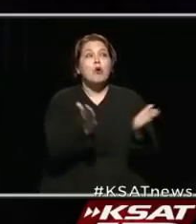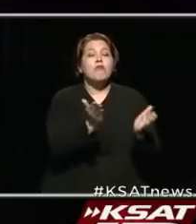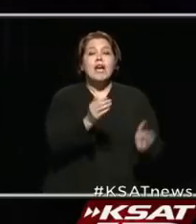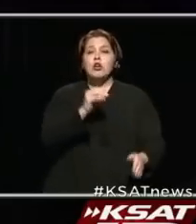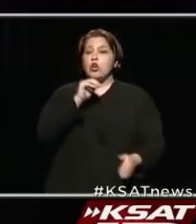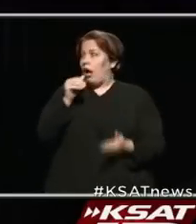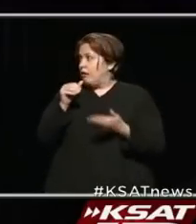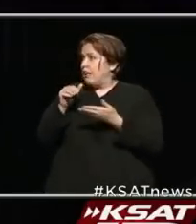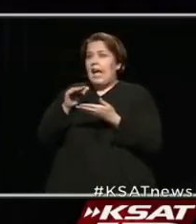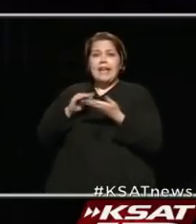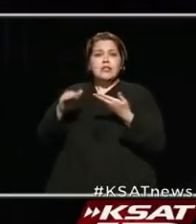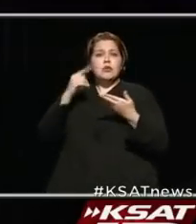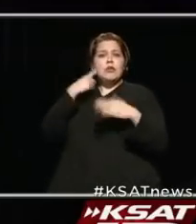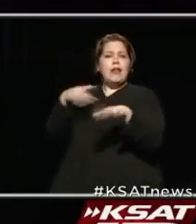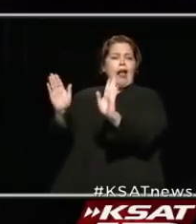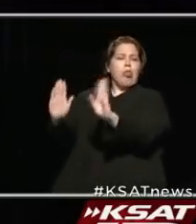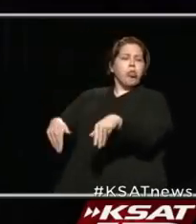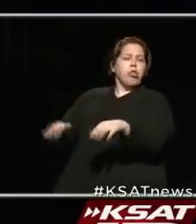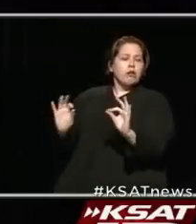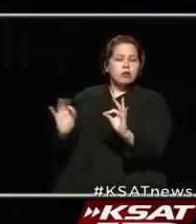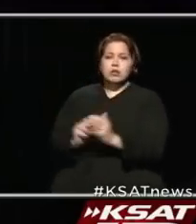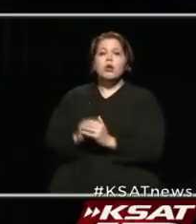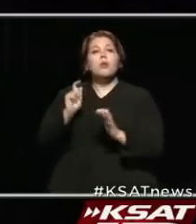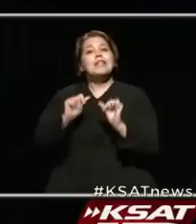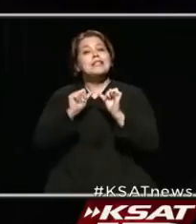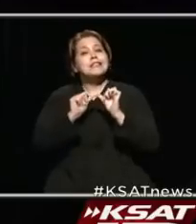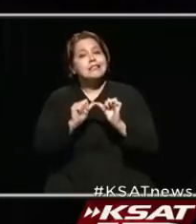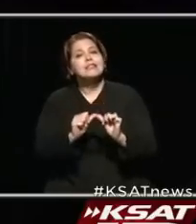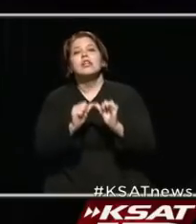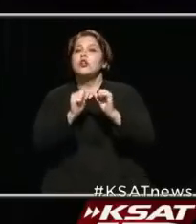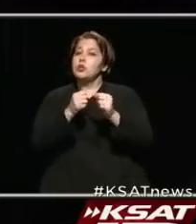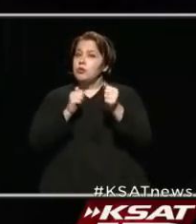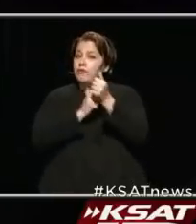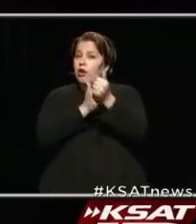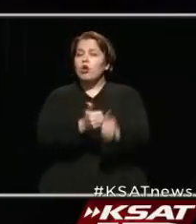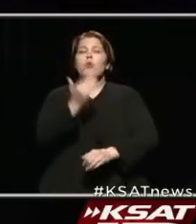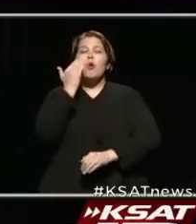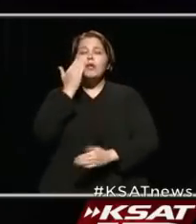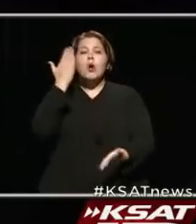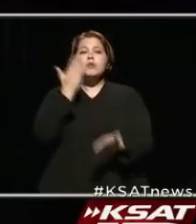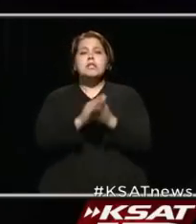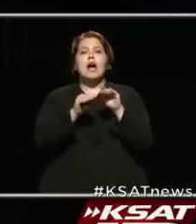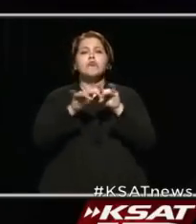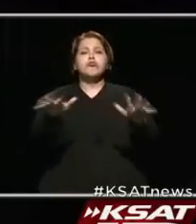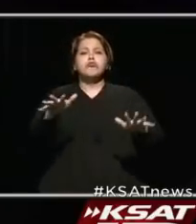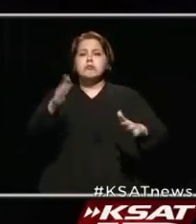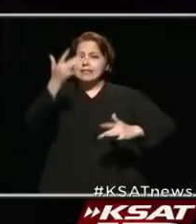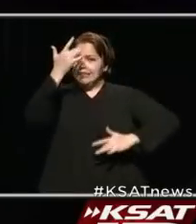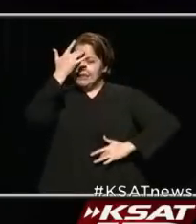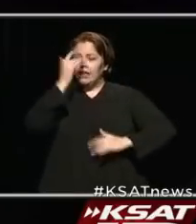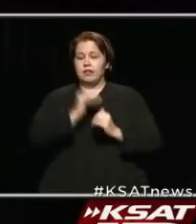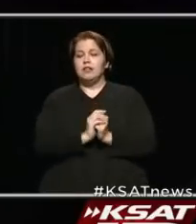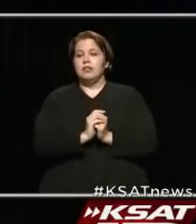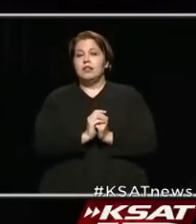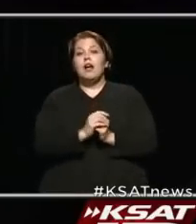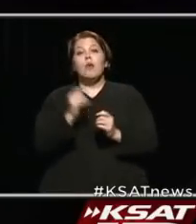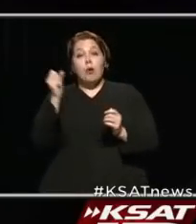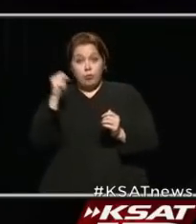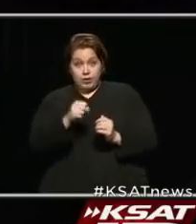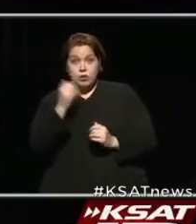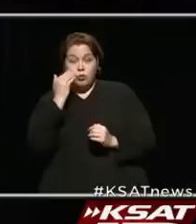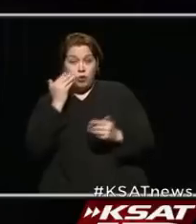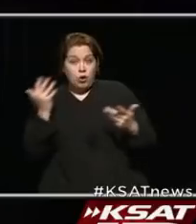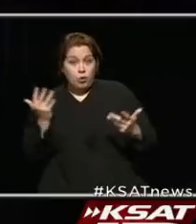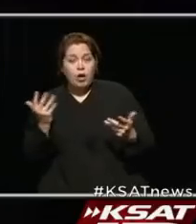an excuse to let our guard down. We need to continue to practice what we know will stop the spread of COVID-19. And what we do know is that